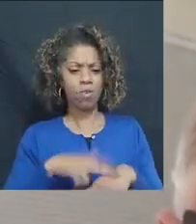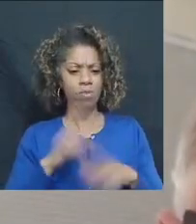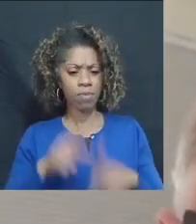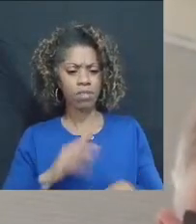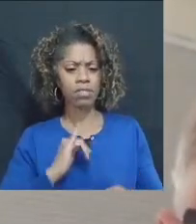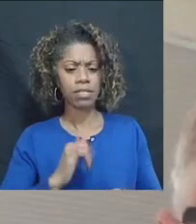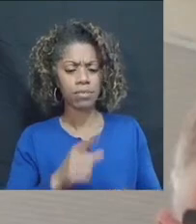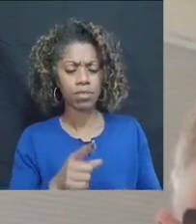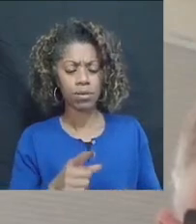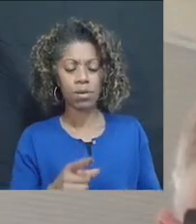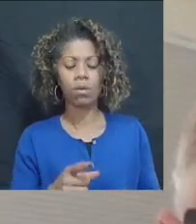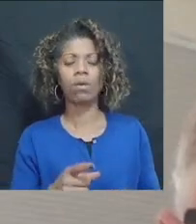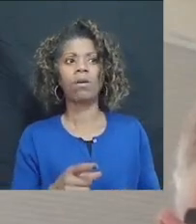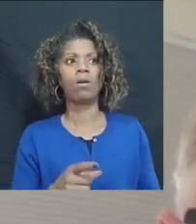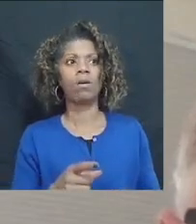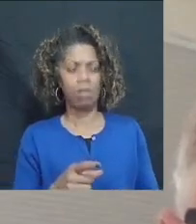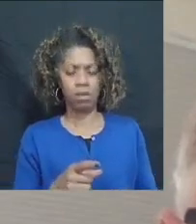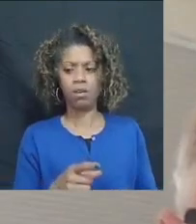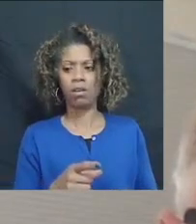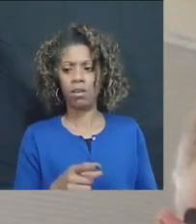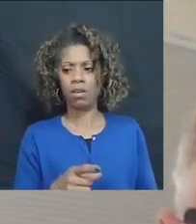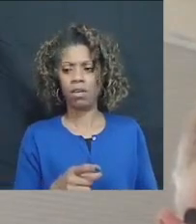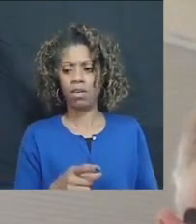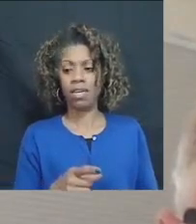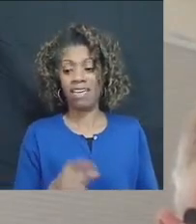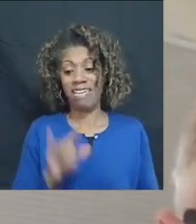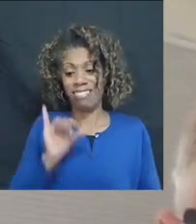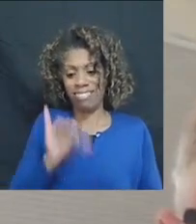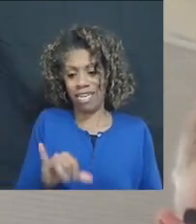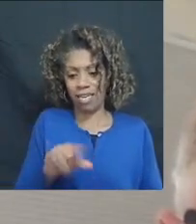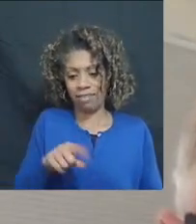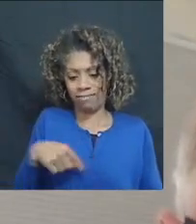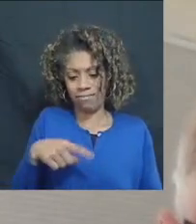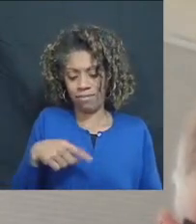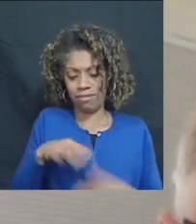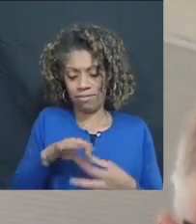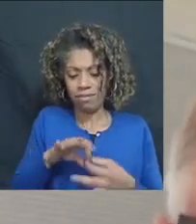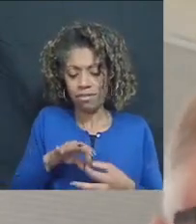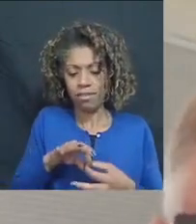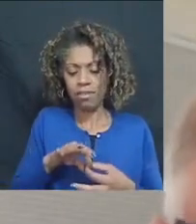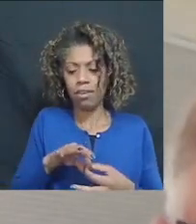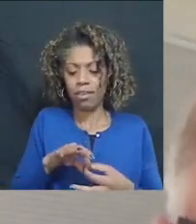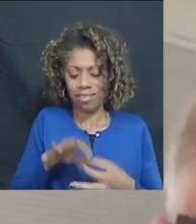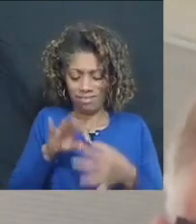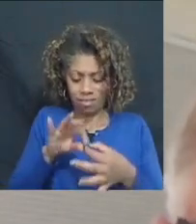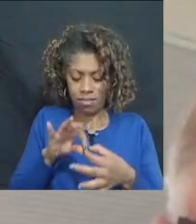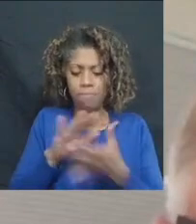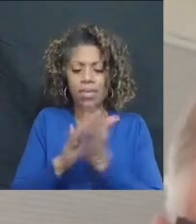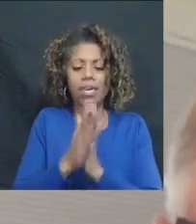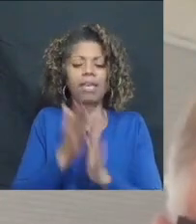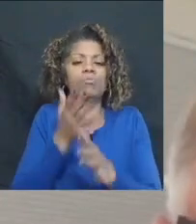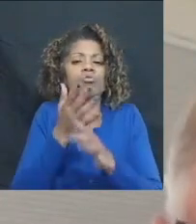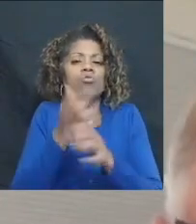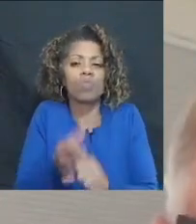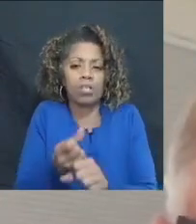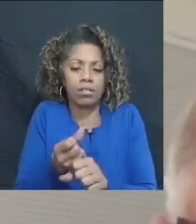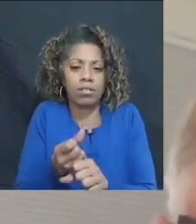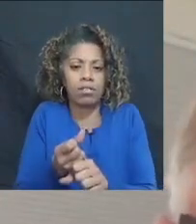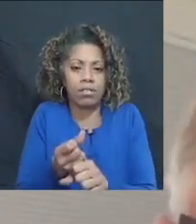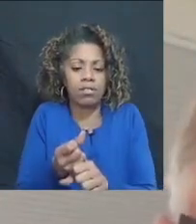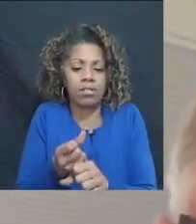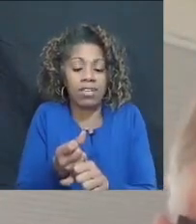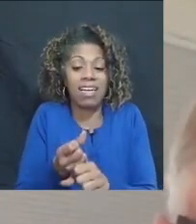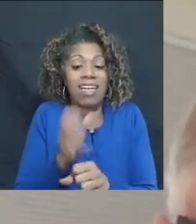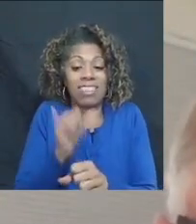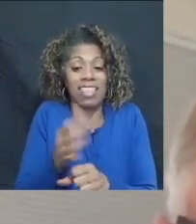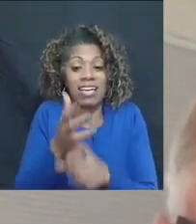me. And that trust then led to action that made all the difference. They people